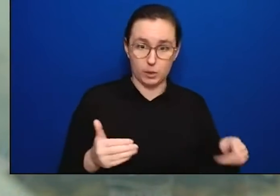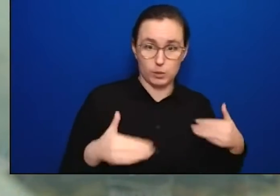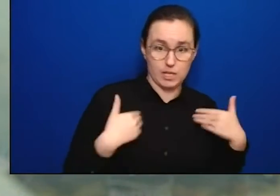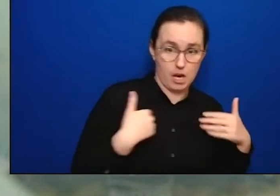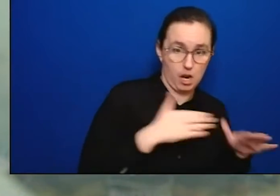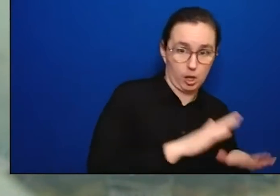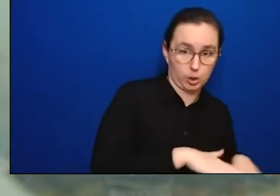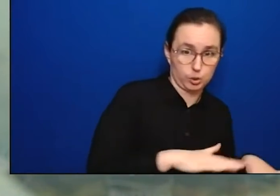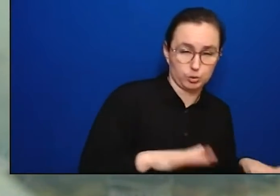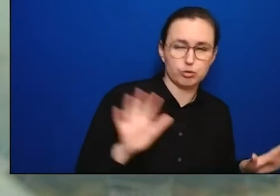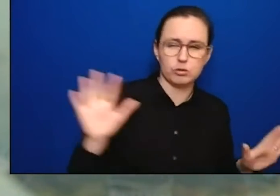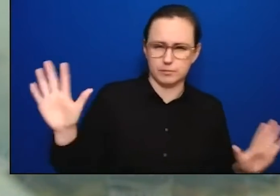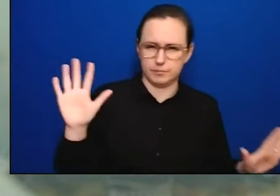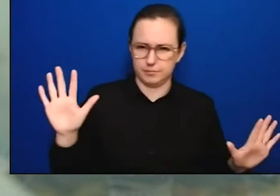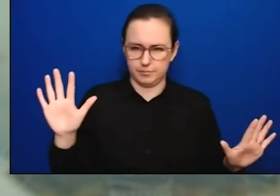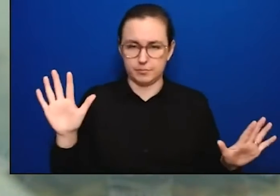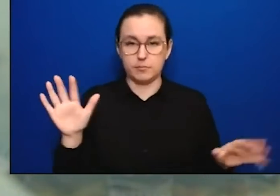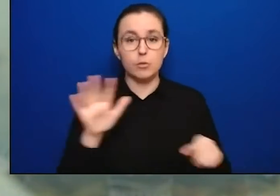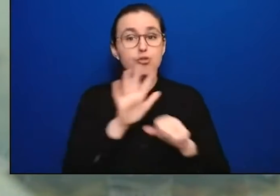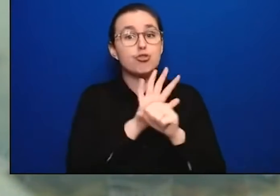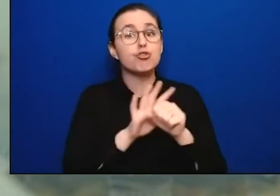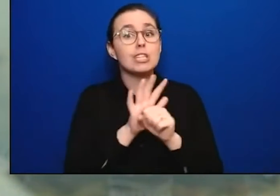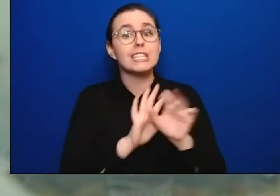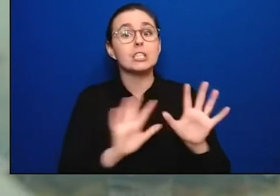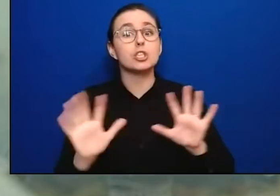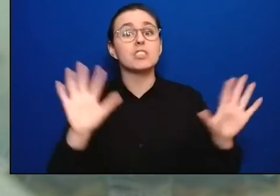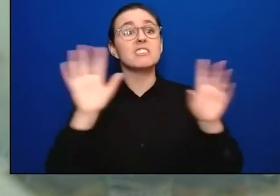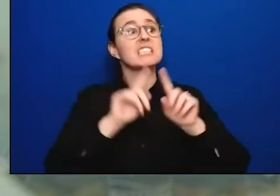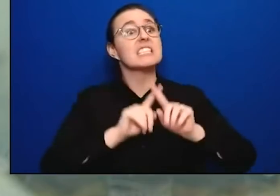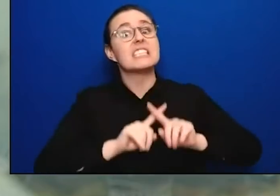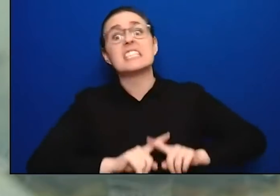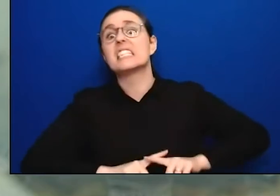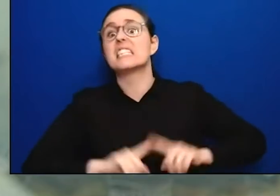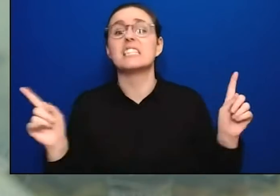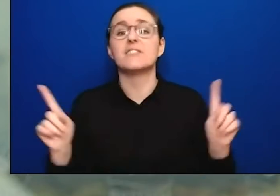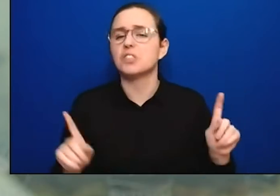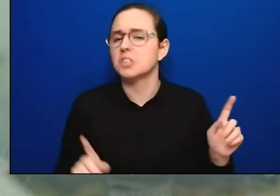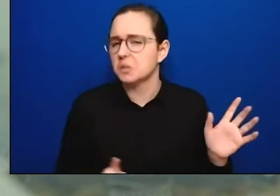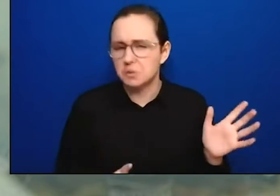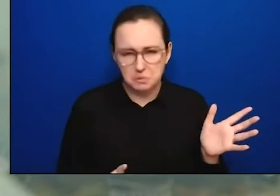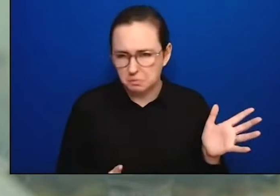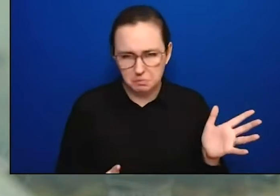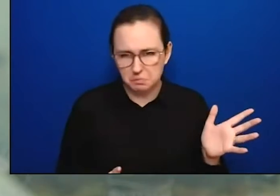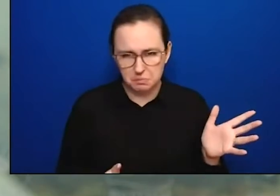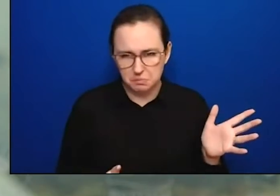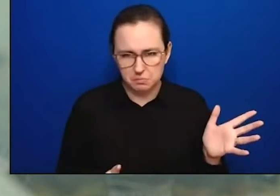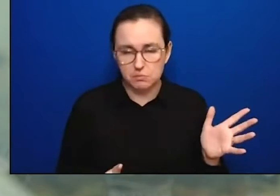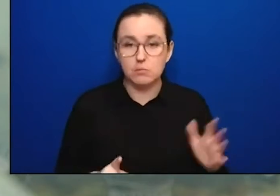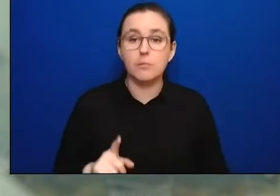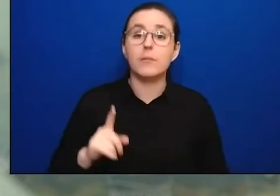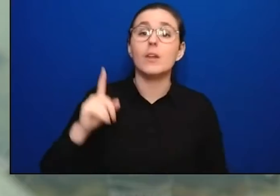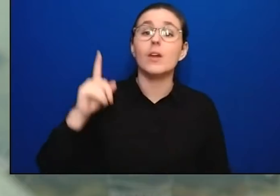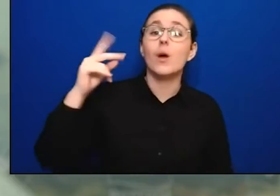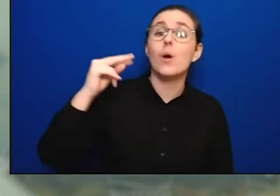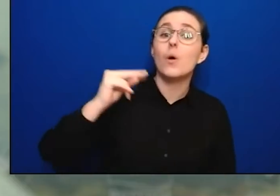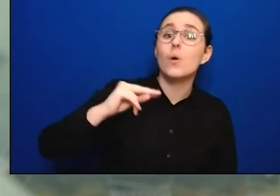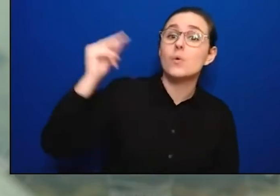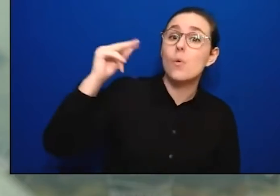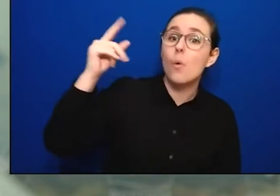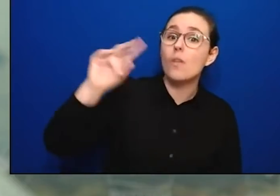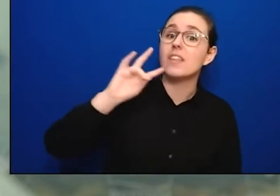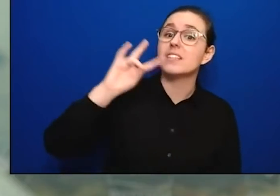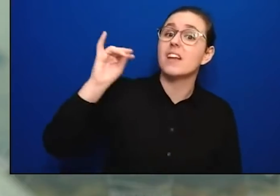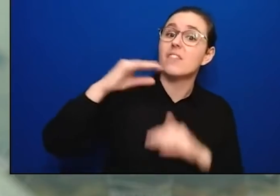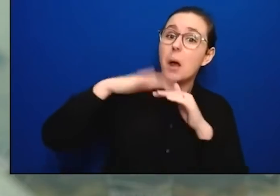of the differences between that category and younger children is that there's actually very little regional difference, Derek. There's a very high